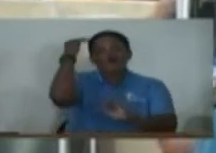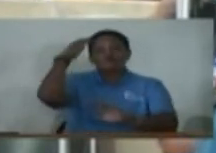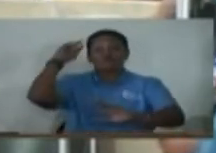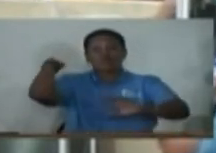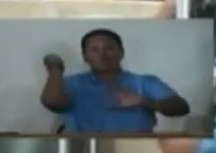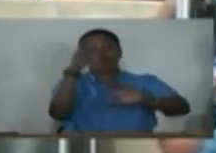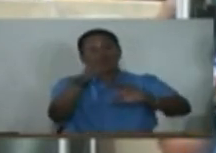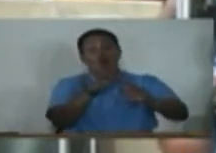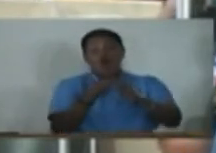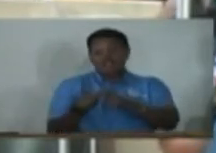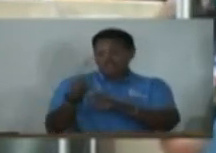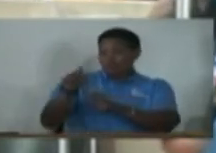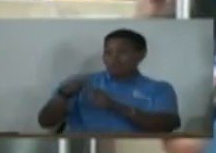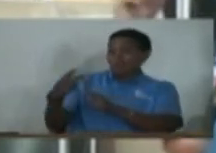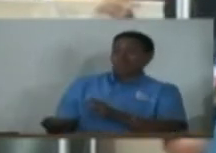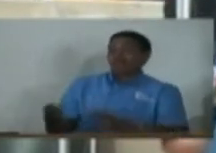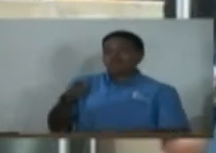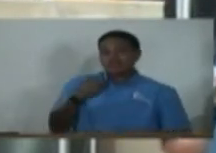I am certain